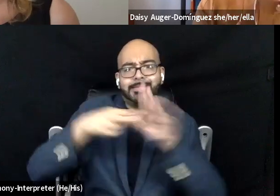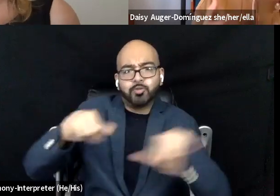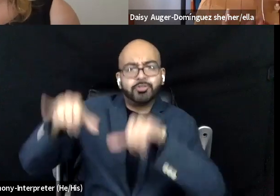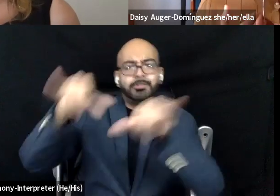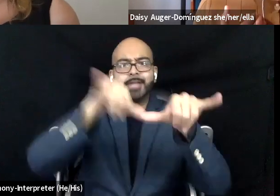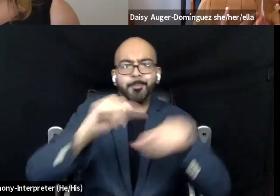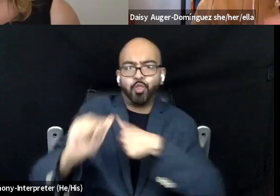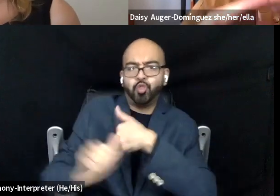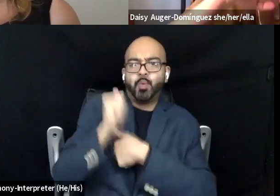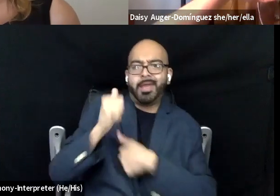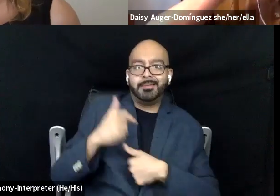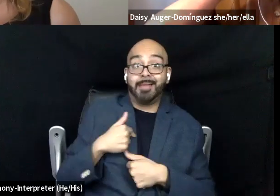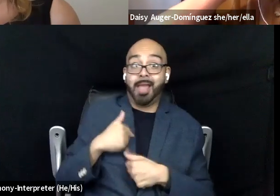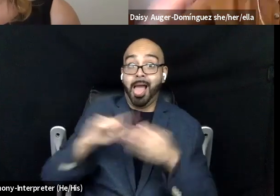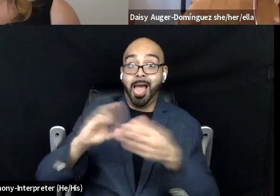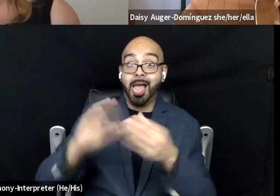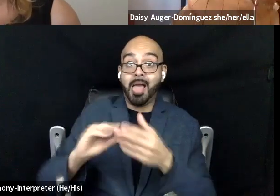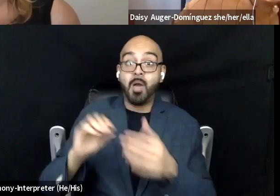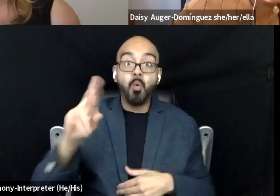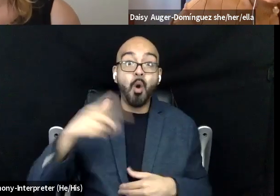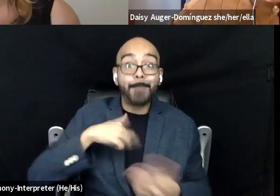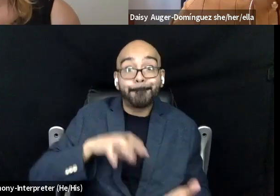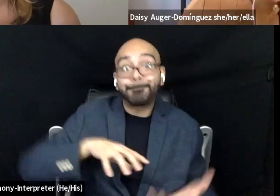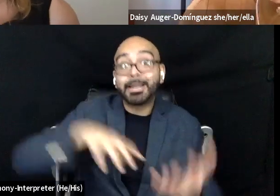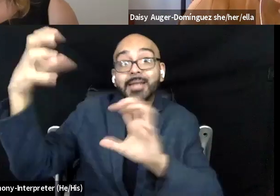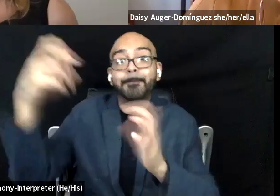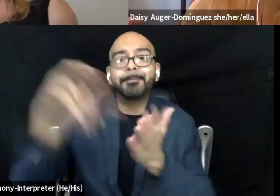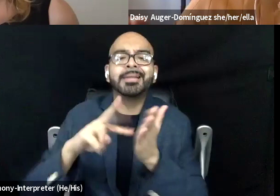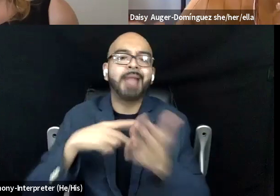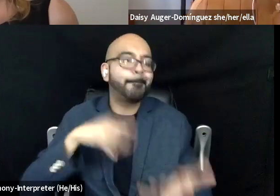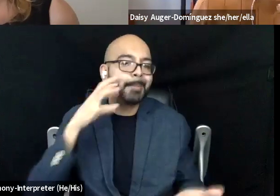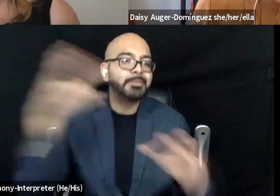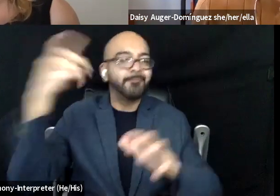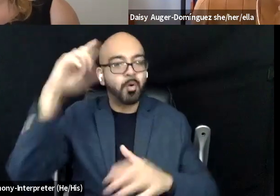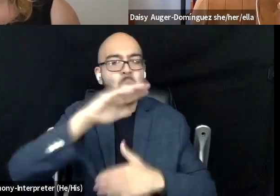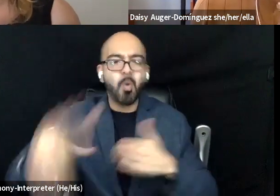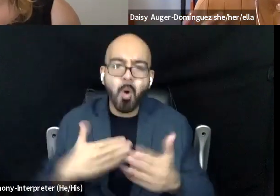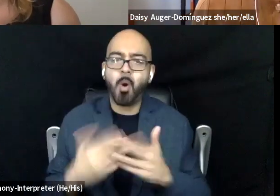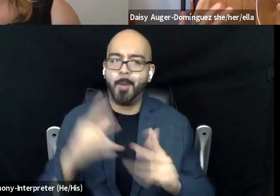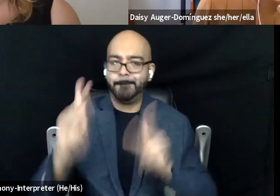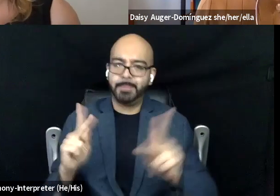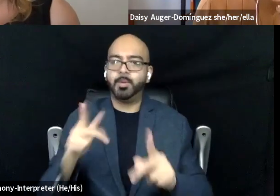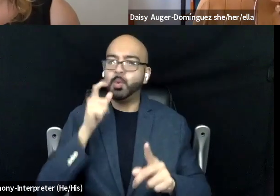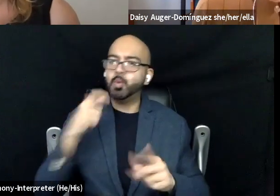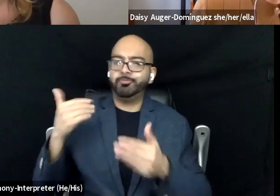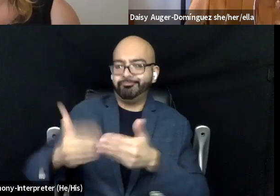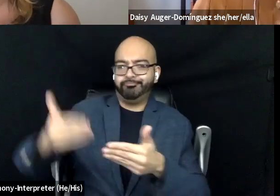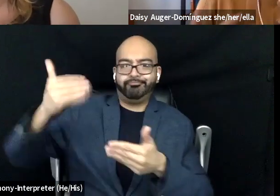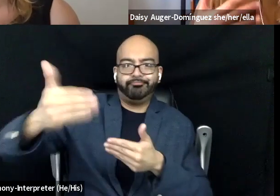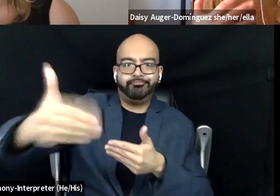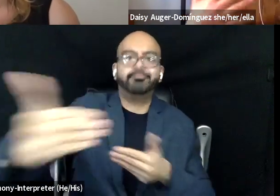feel. If I mess up, then I mess up for everyone behind me. And so, you know, and that's, whoa, it's so much